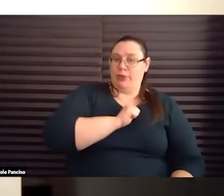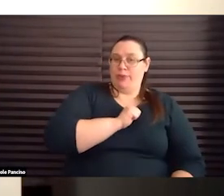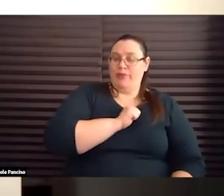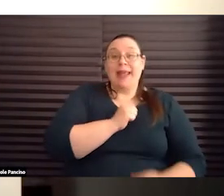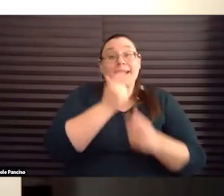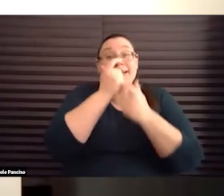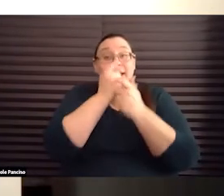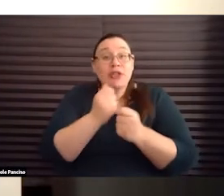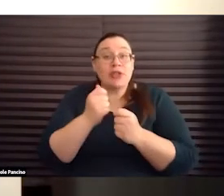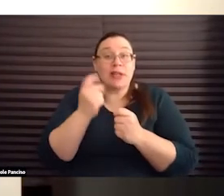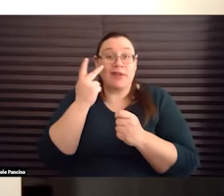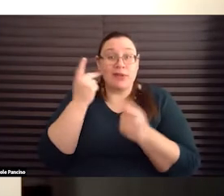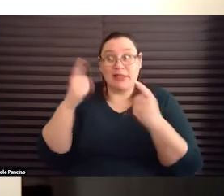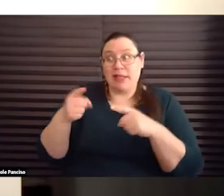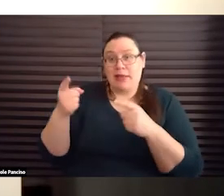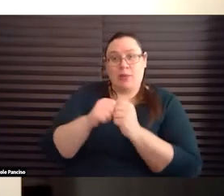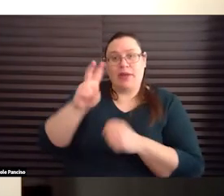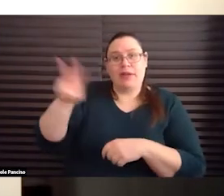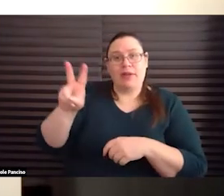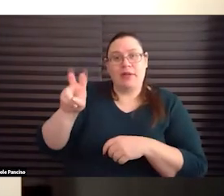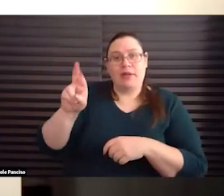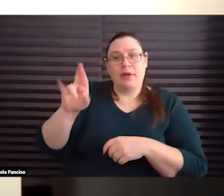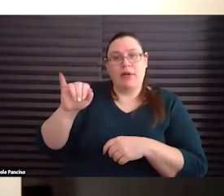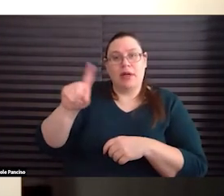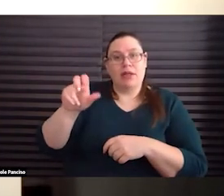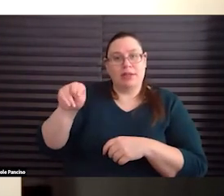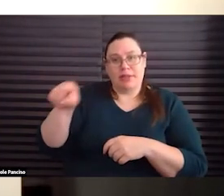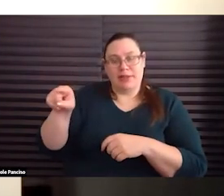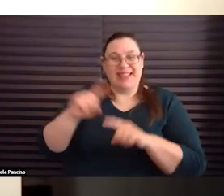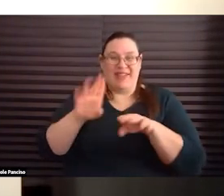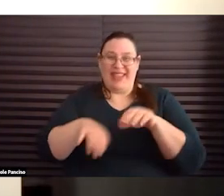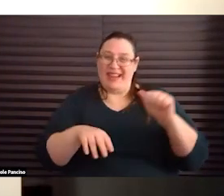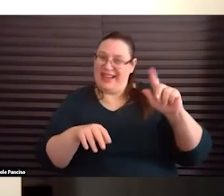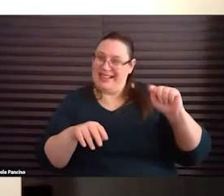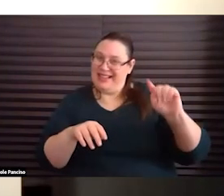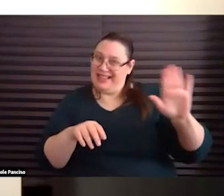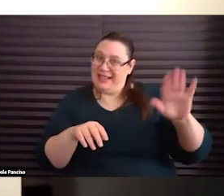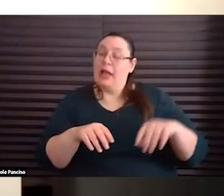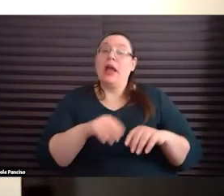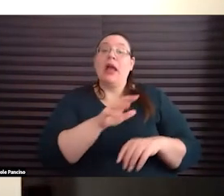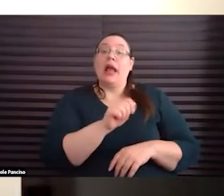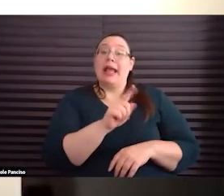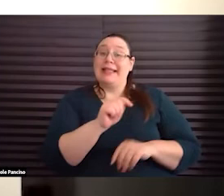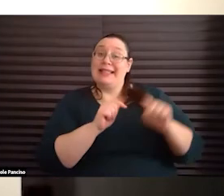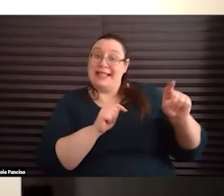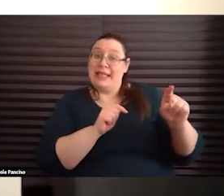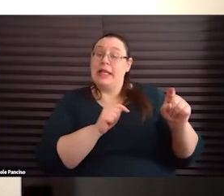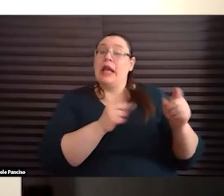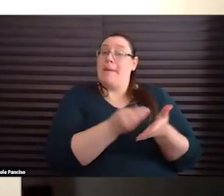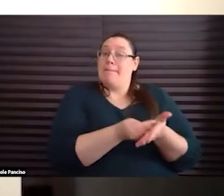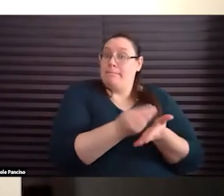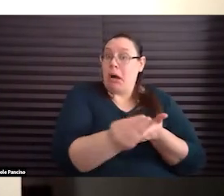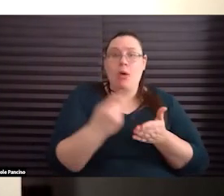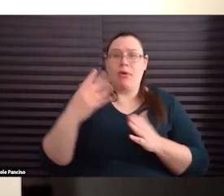look at the path Verizon is taking as opposed to AT&T. AT&T bought one of the best